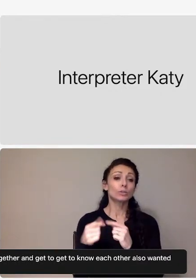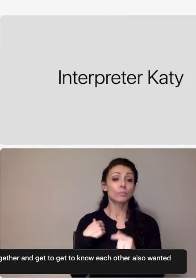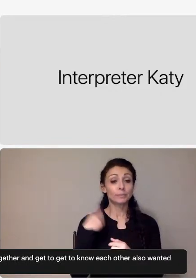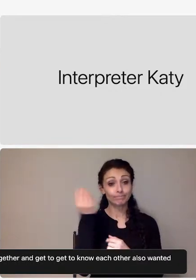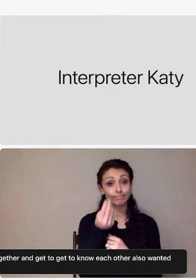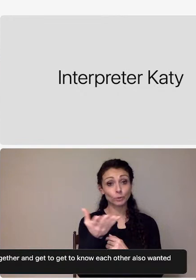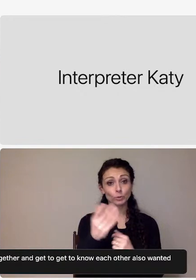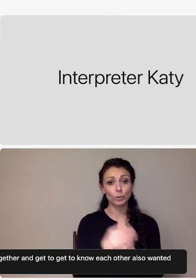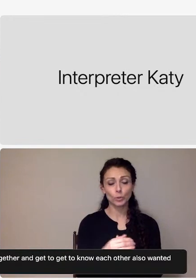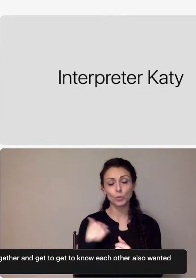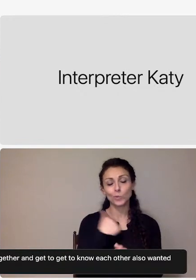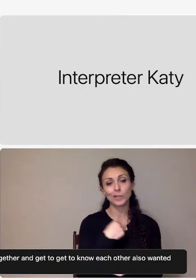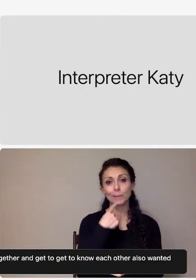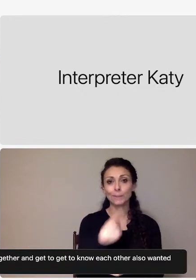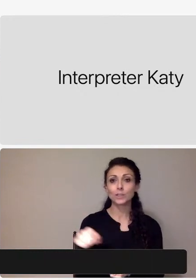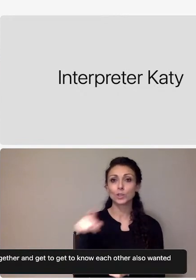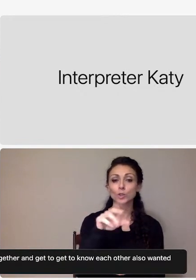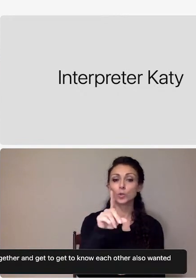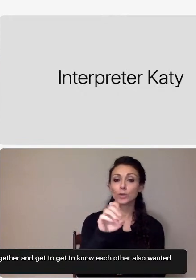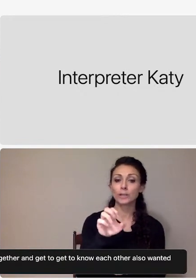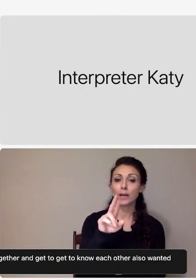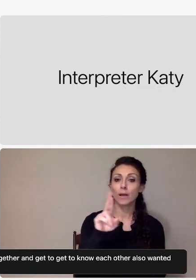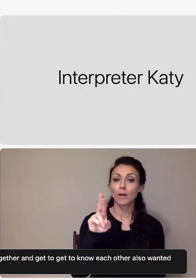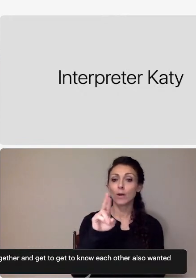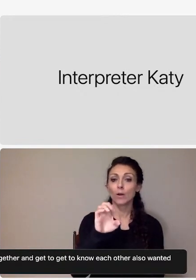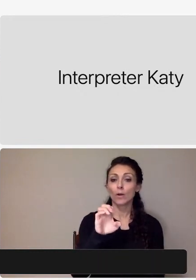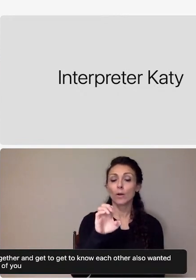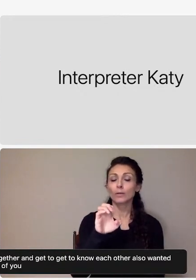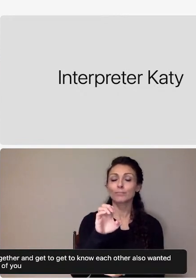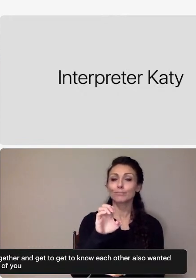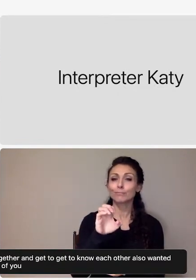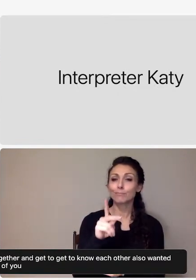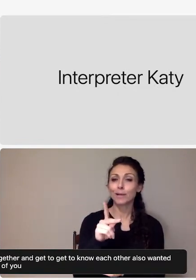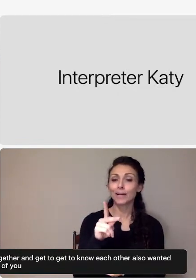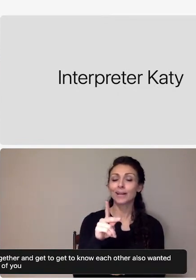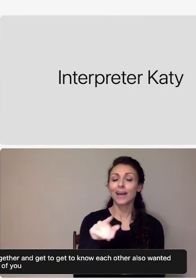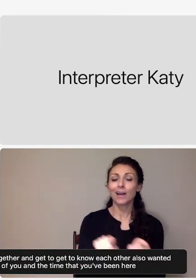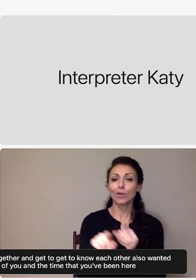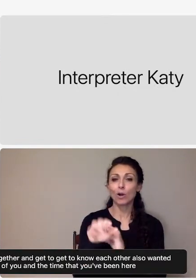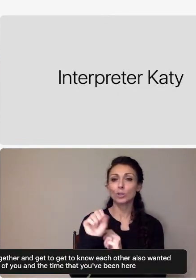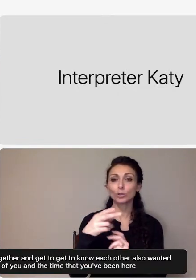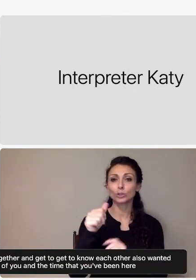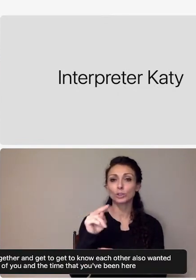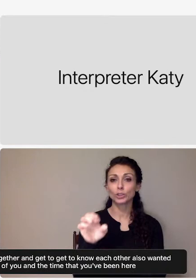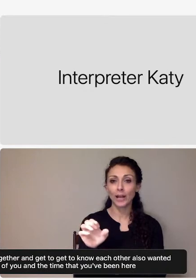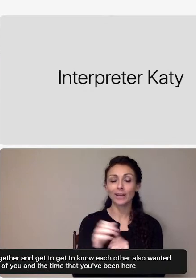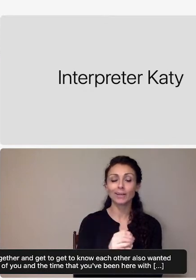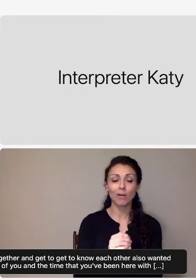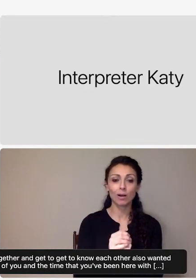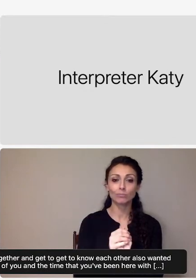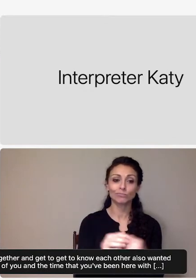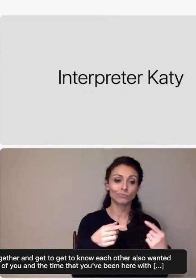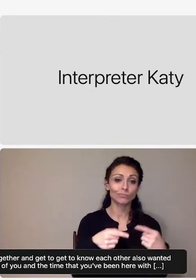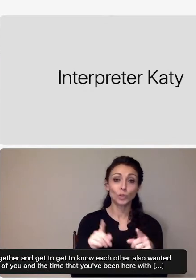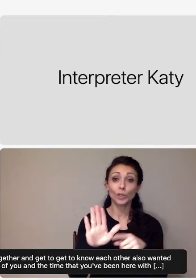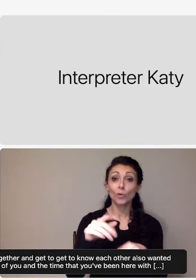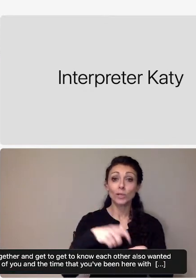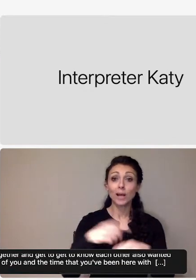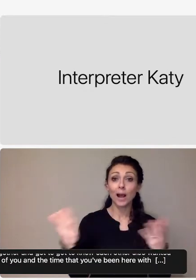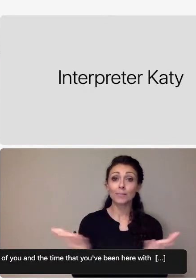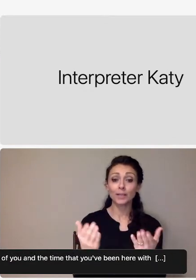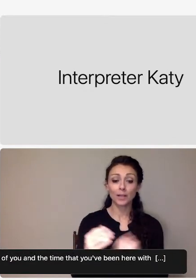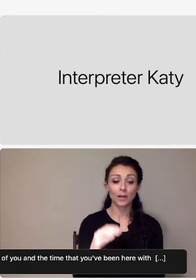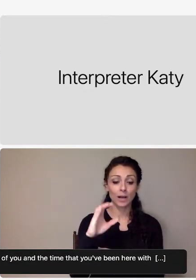derek and shane we're gonna miss both of you in the time that you've been here with uh cjsd you did you have an impact